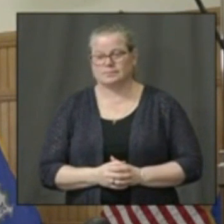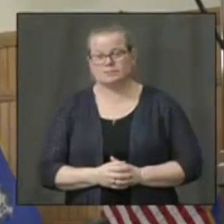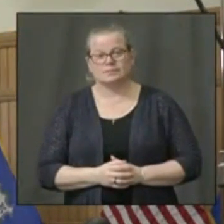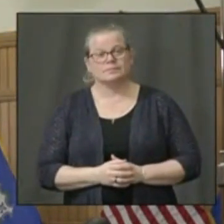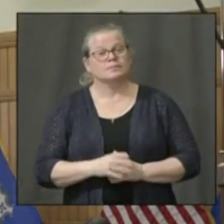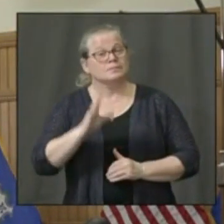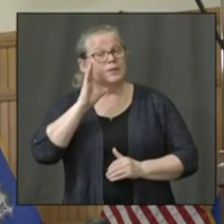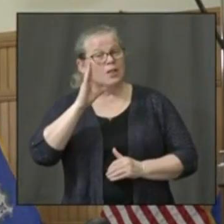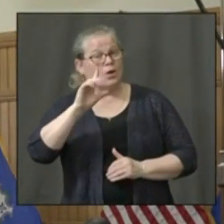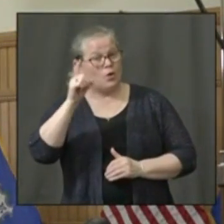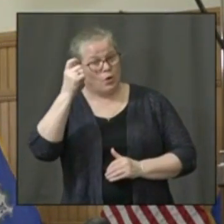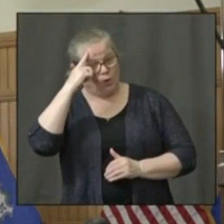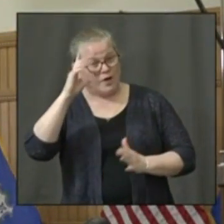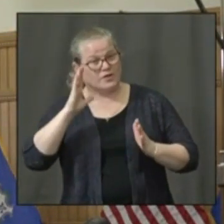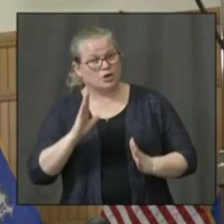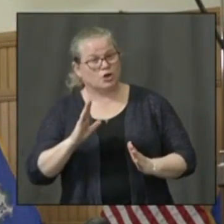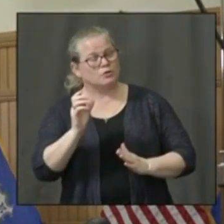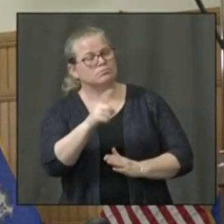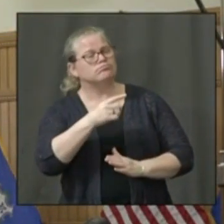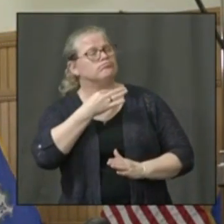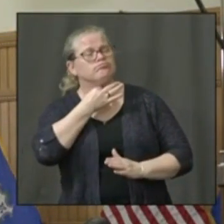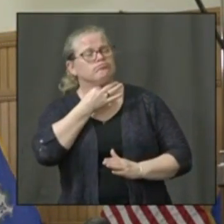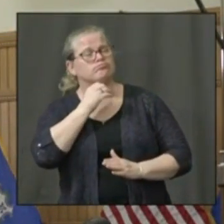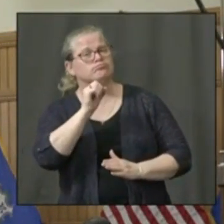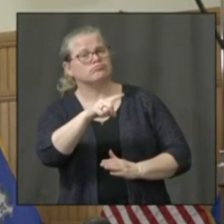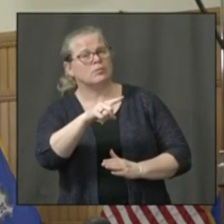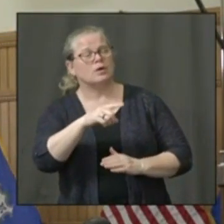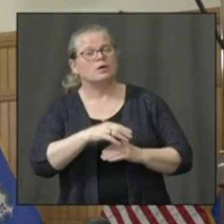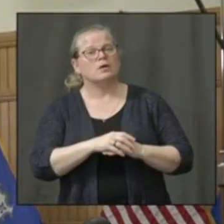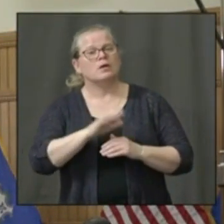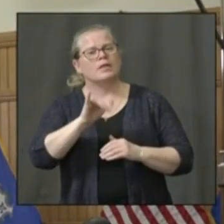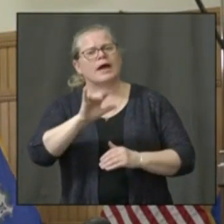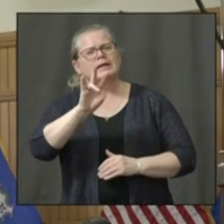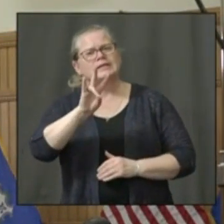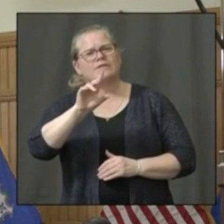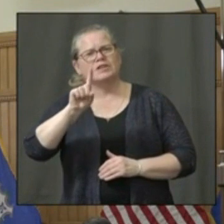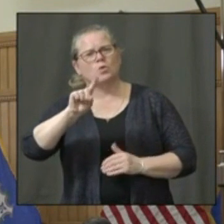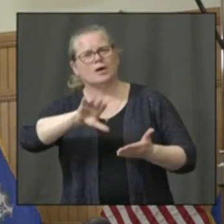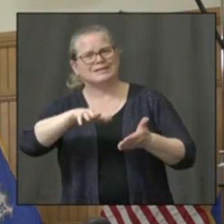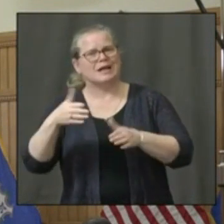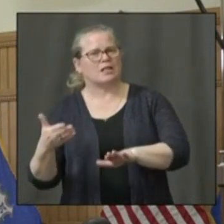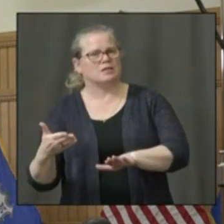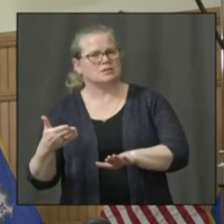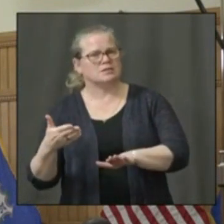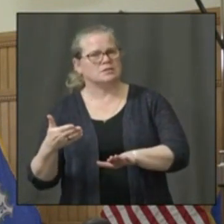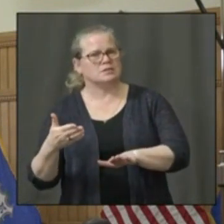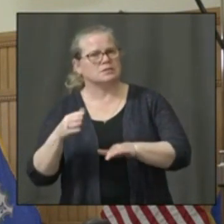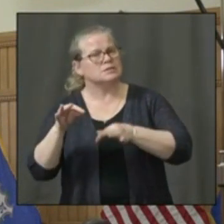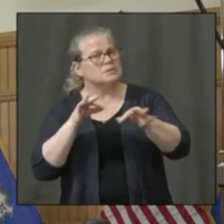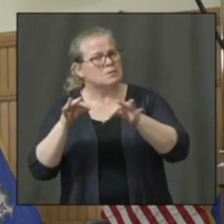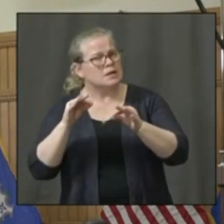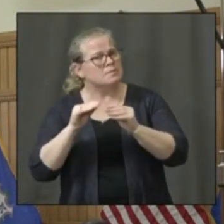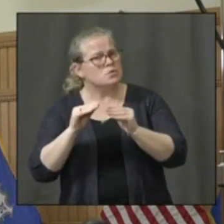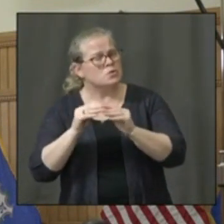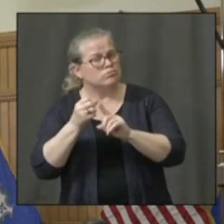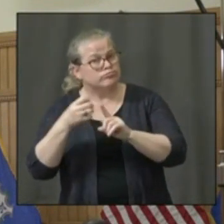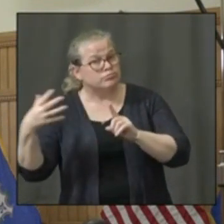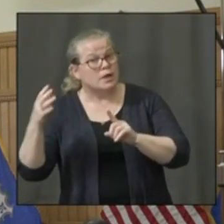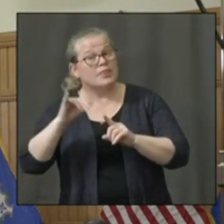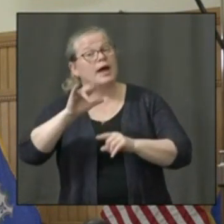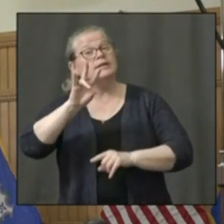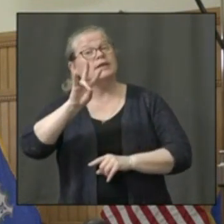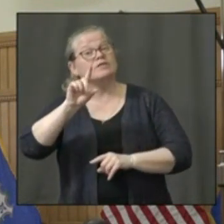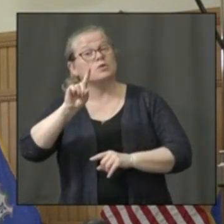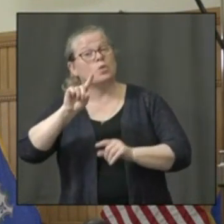Yes, Governor. Could you tell us a little bit more about the 71 deaths that were mentioned? Was that in a